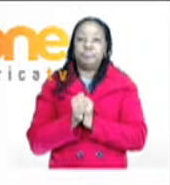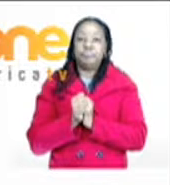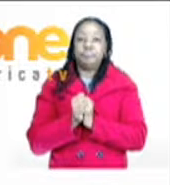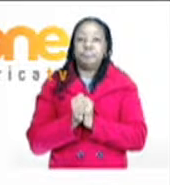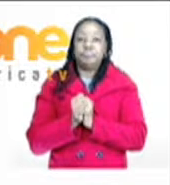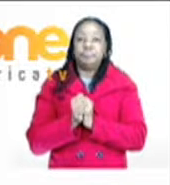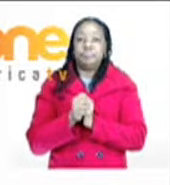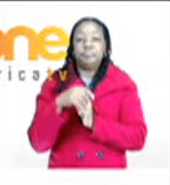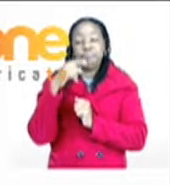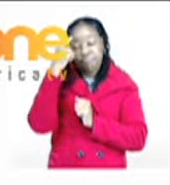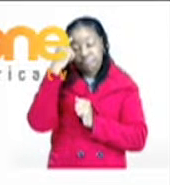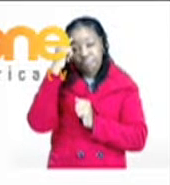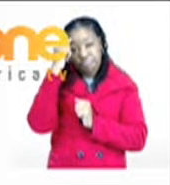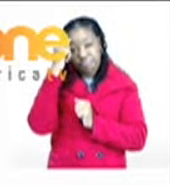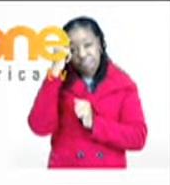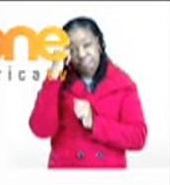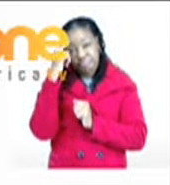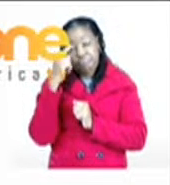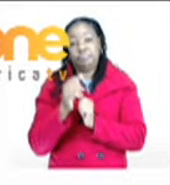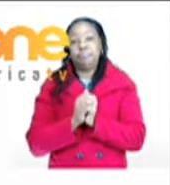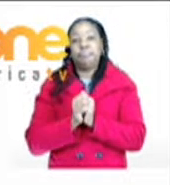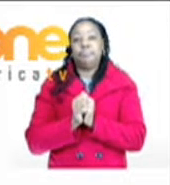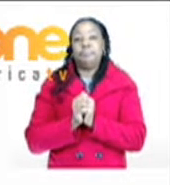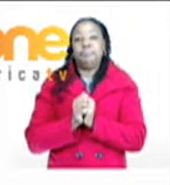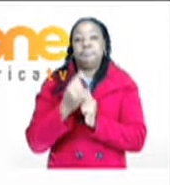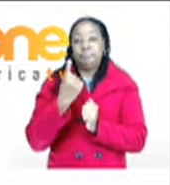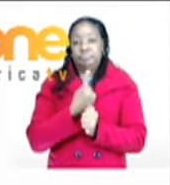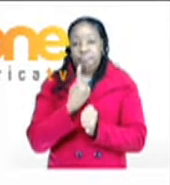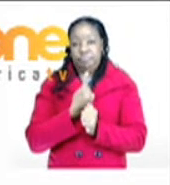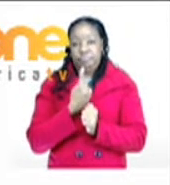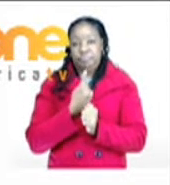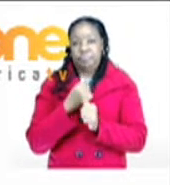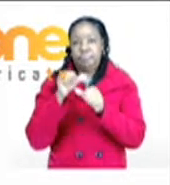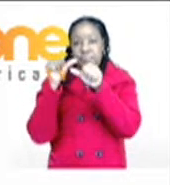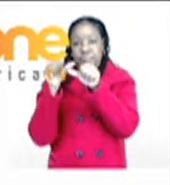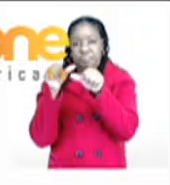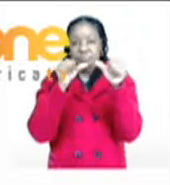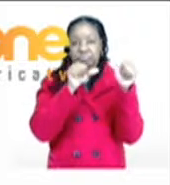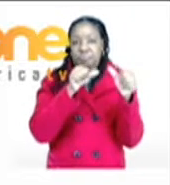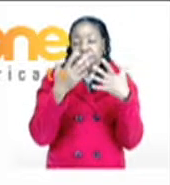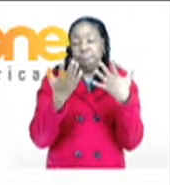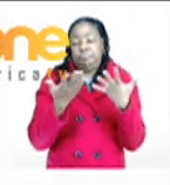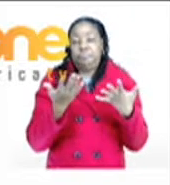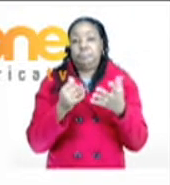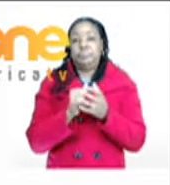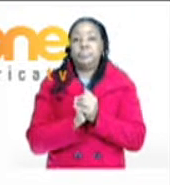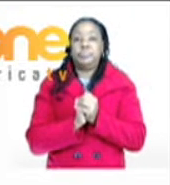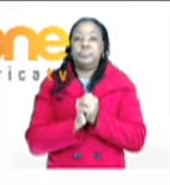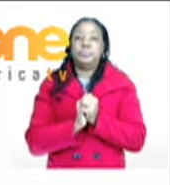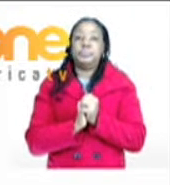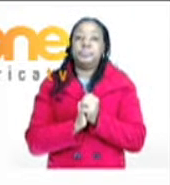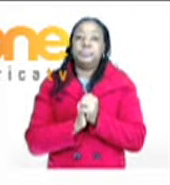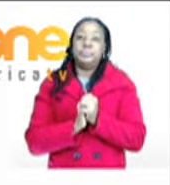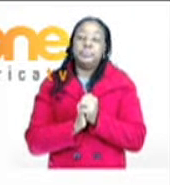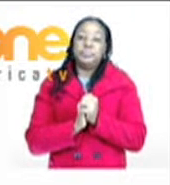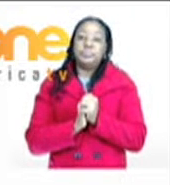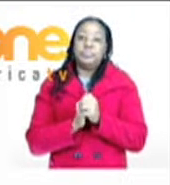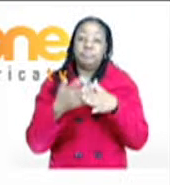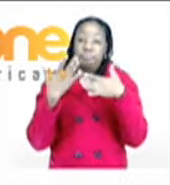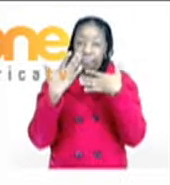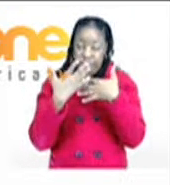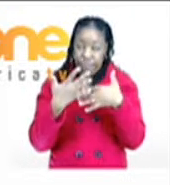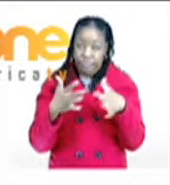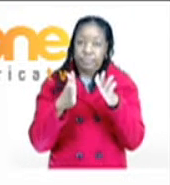2 oryx. Let's cut them out and place them in the right place. Once you